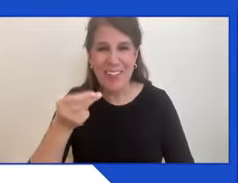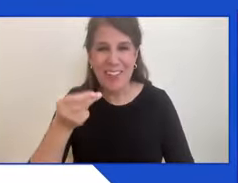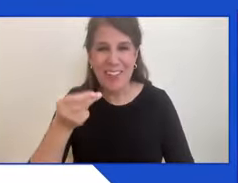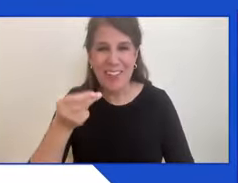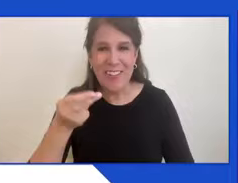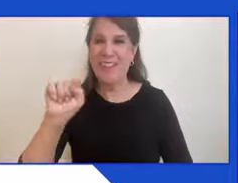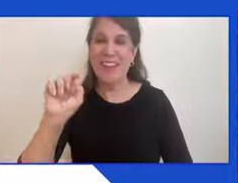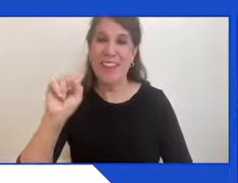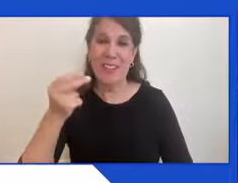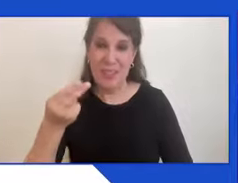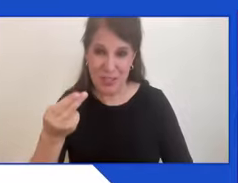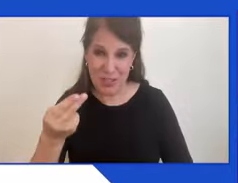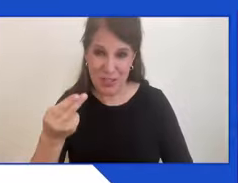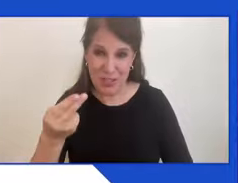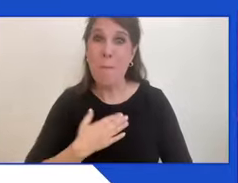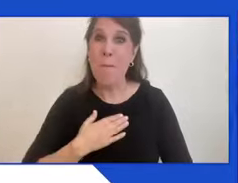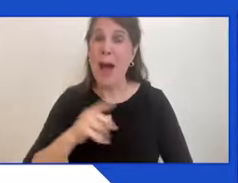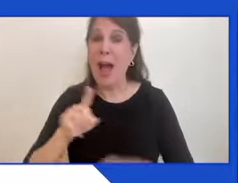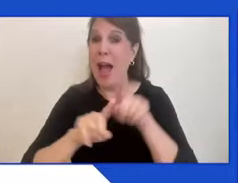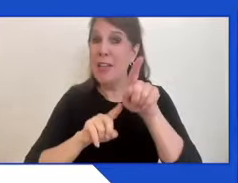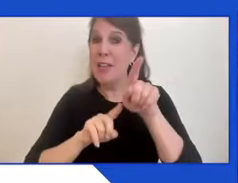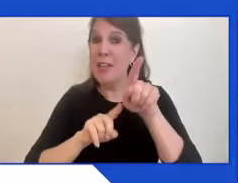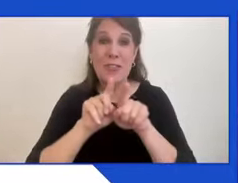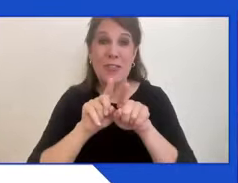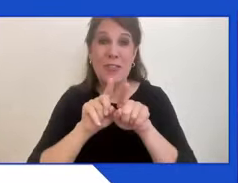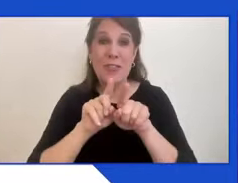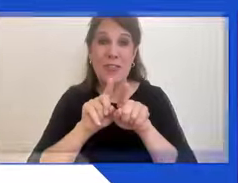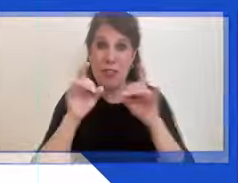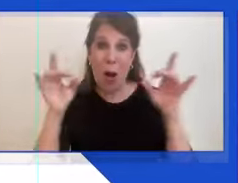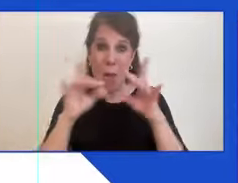And my Starbucks name is Tova Felchu.